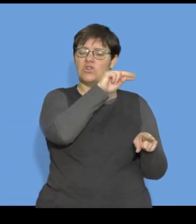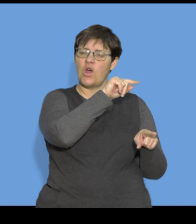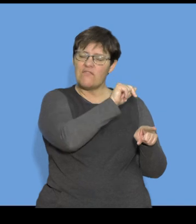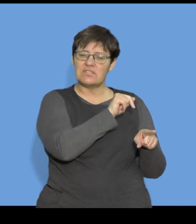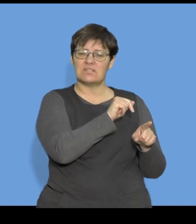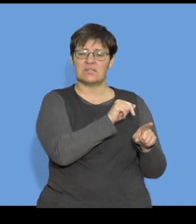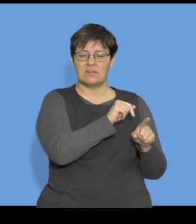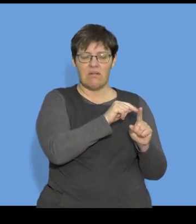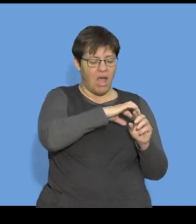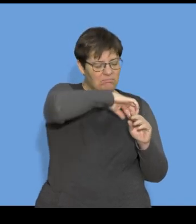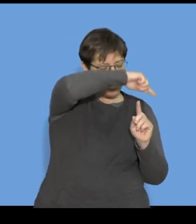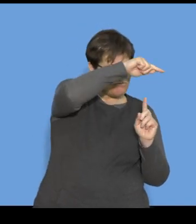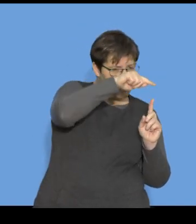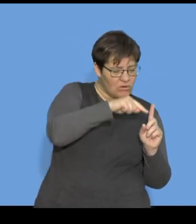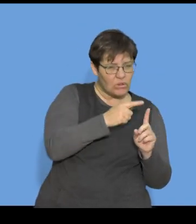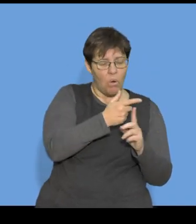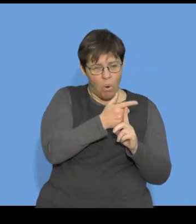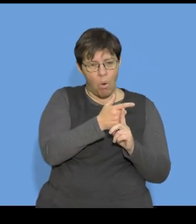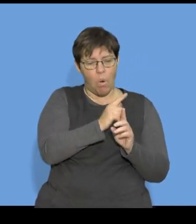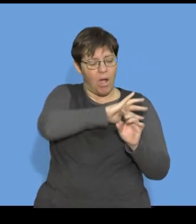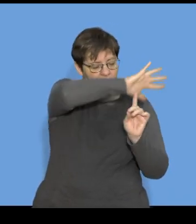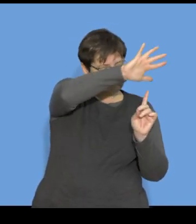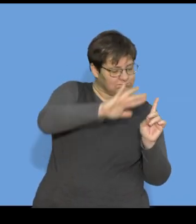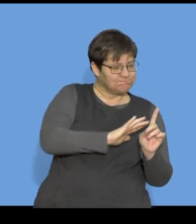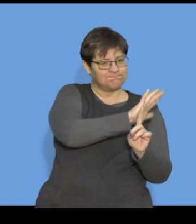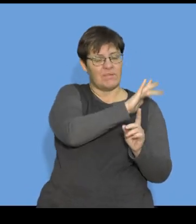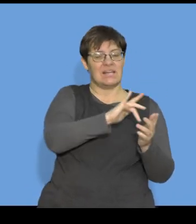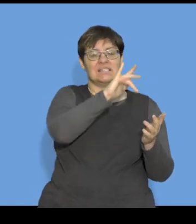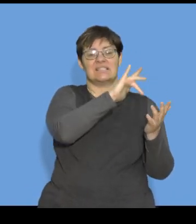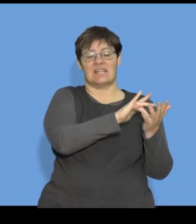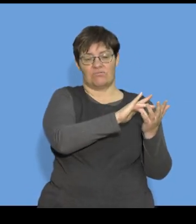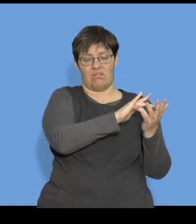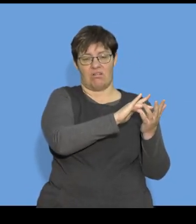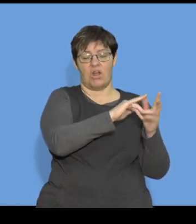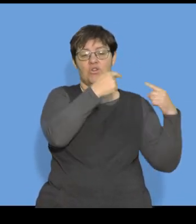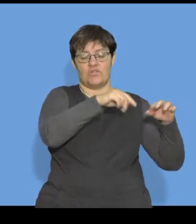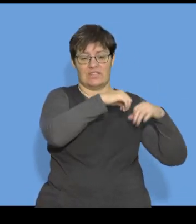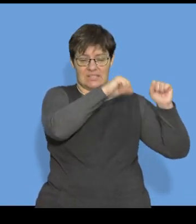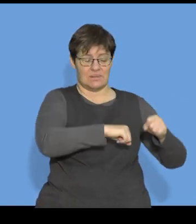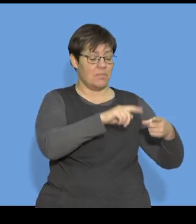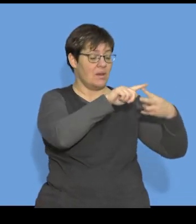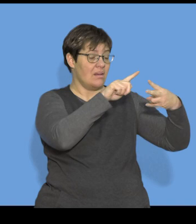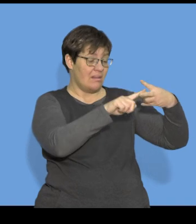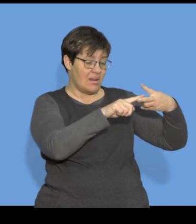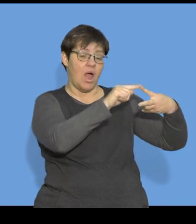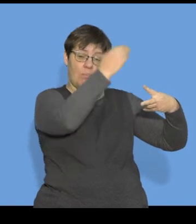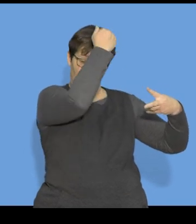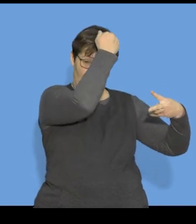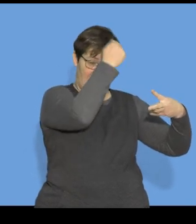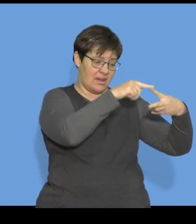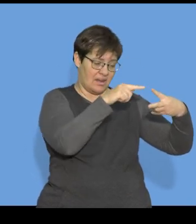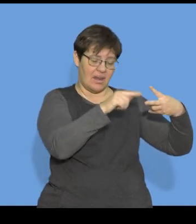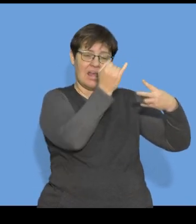around or outside the central nervous system. Remember, it's the brain and